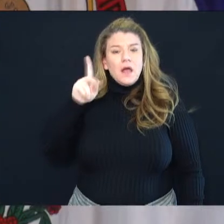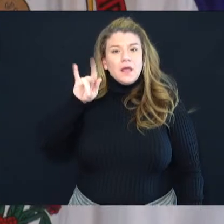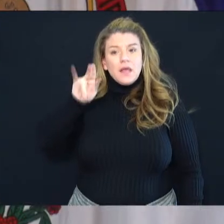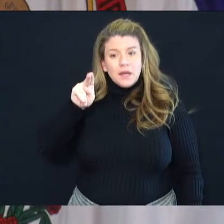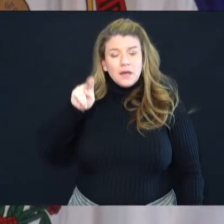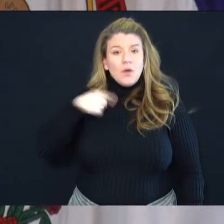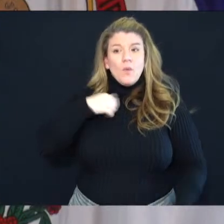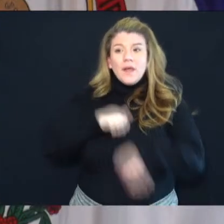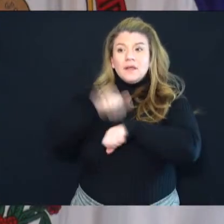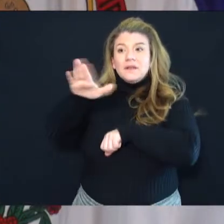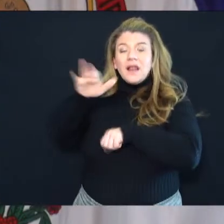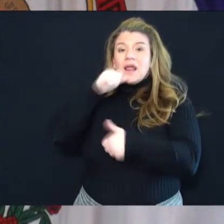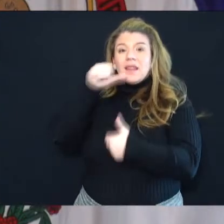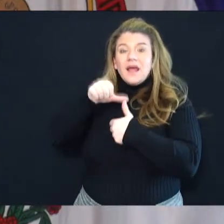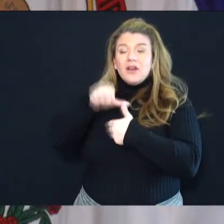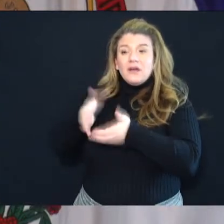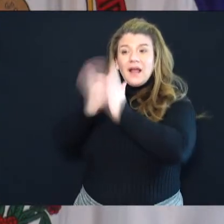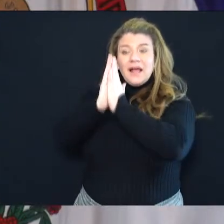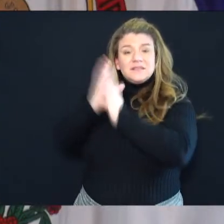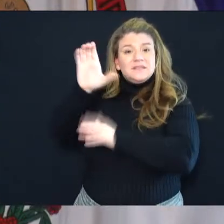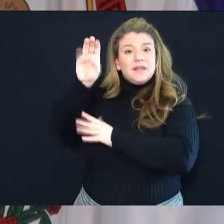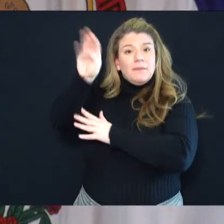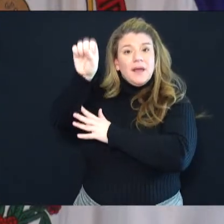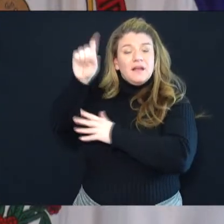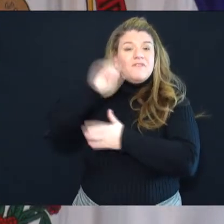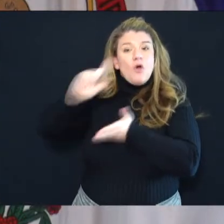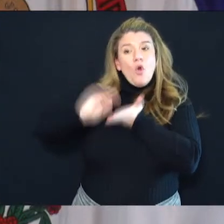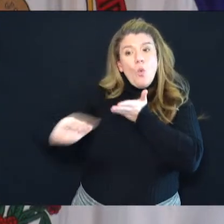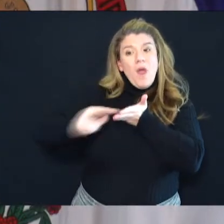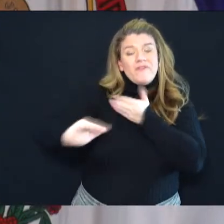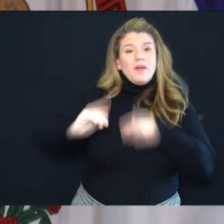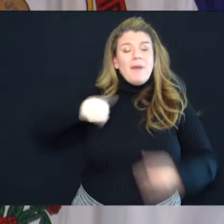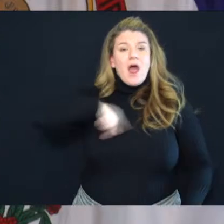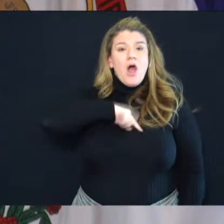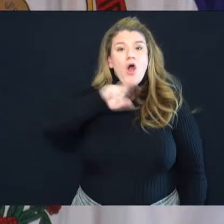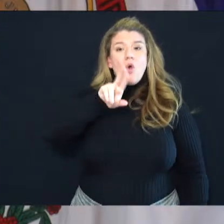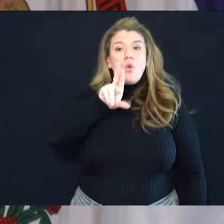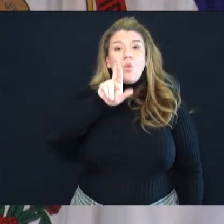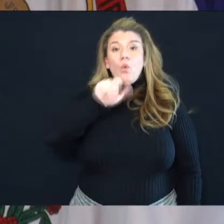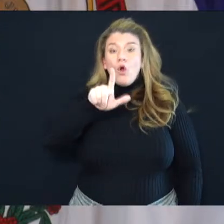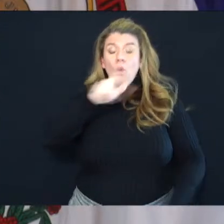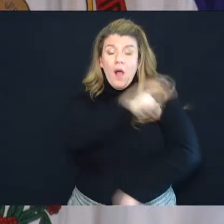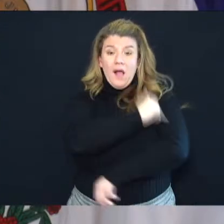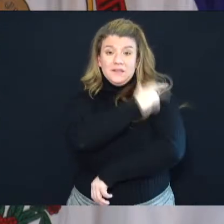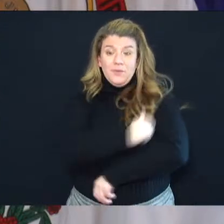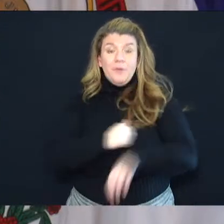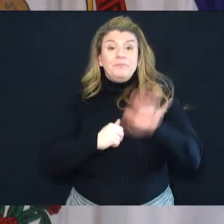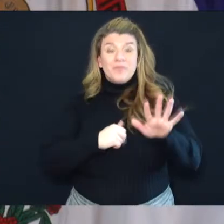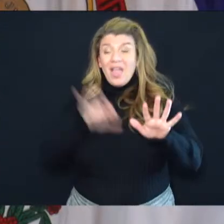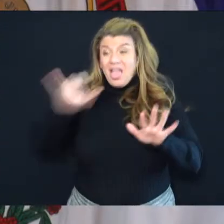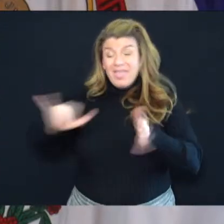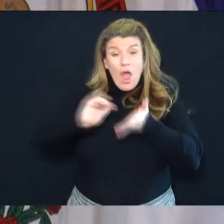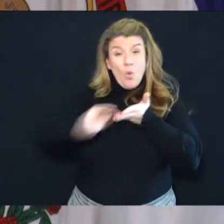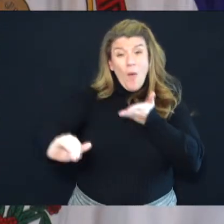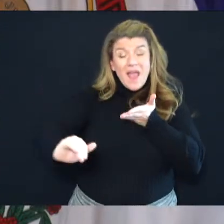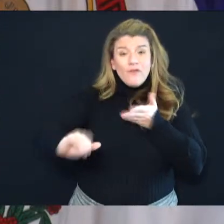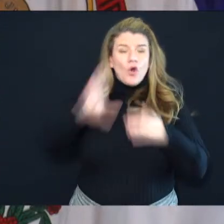CMS and asking for a waiver in regard to our rural hospitals. Now that waiver will not come from